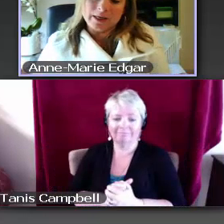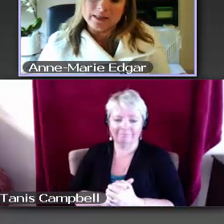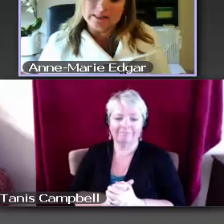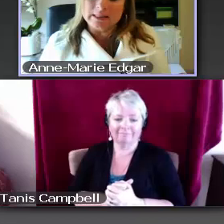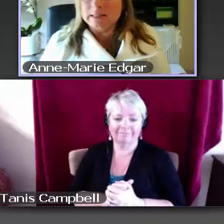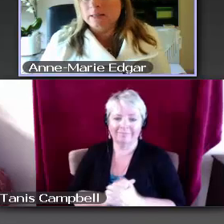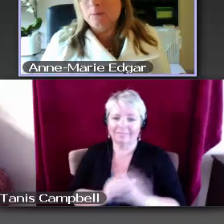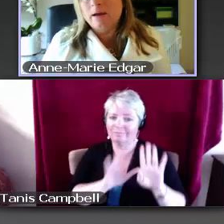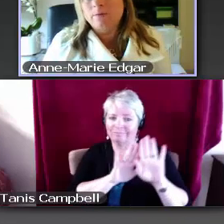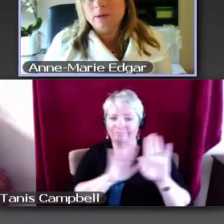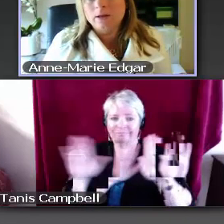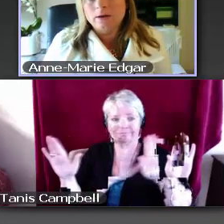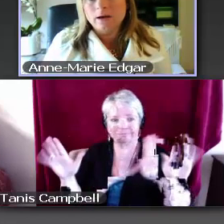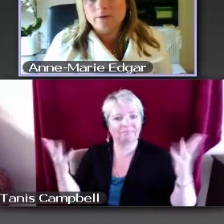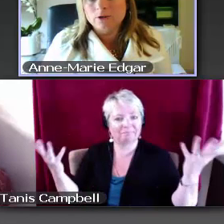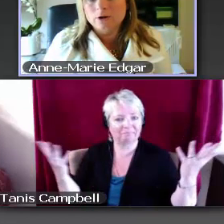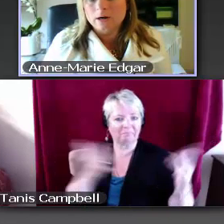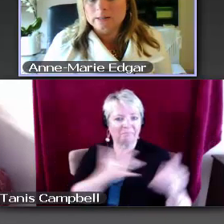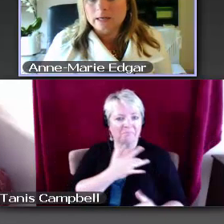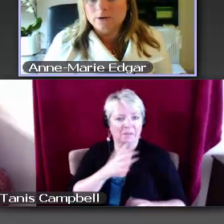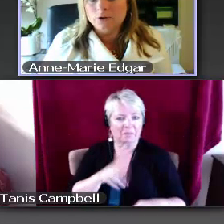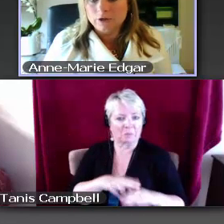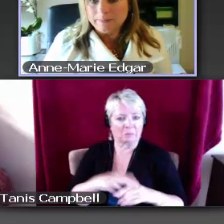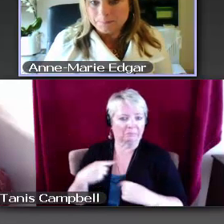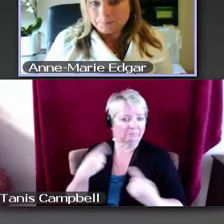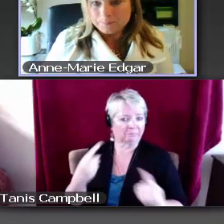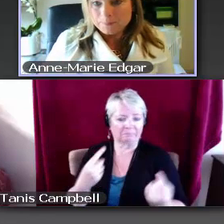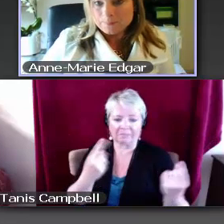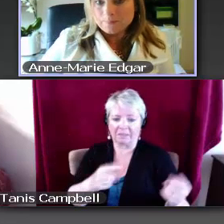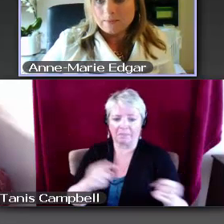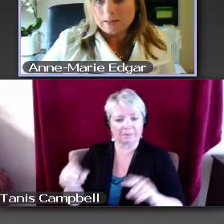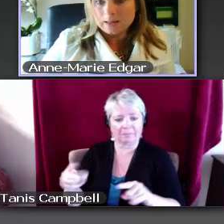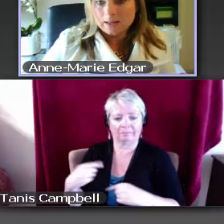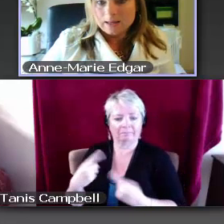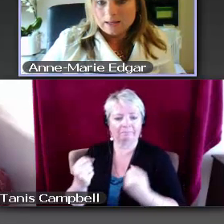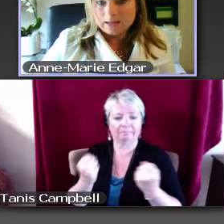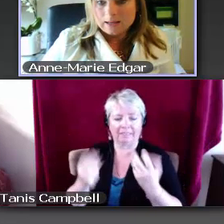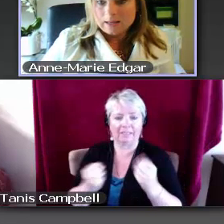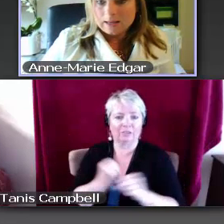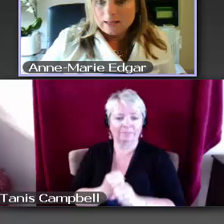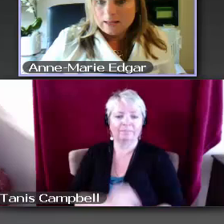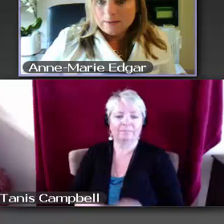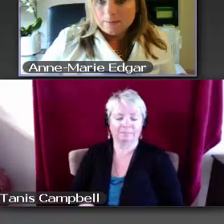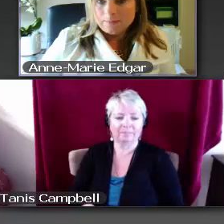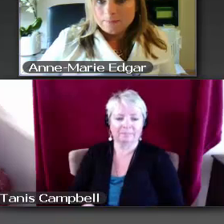it's pretty consistent. We have really good coverage across the country.